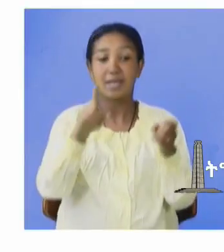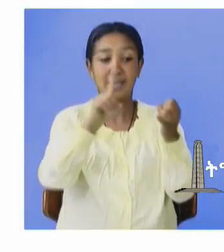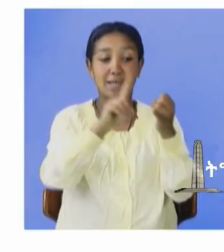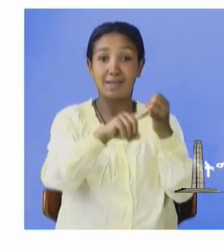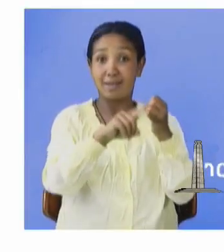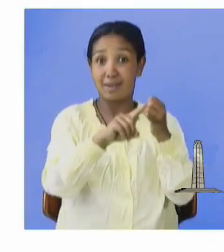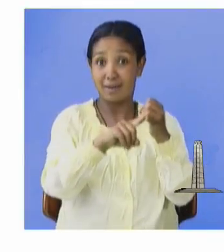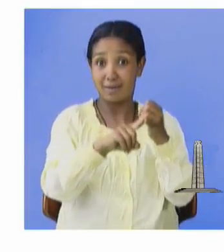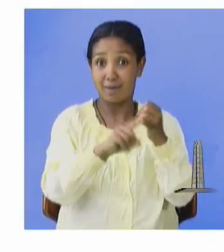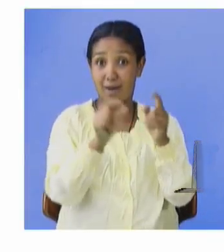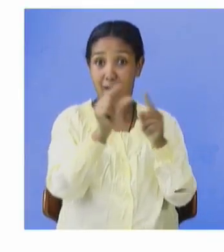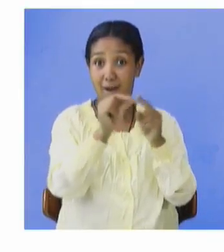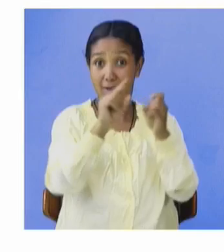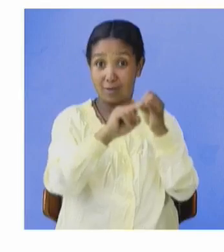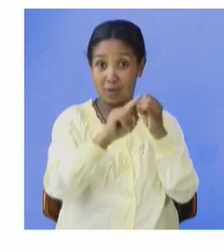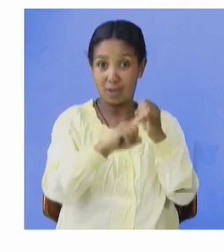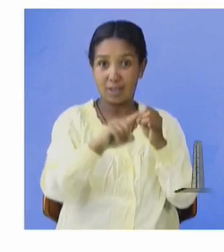with